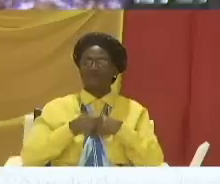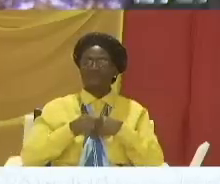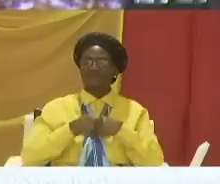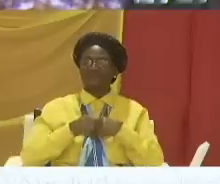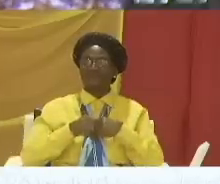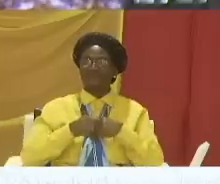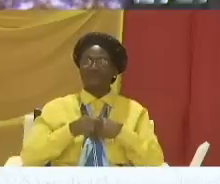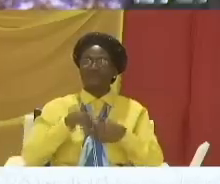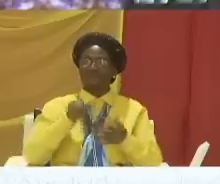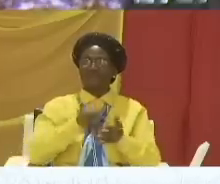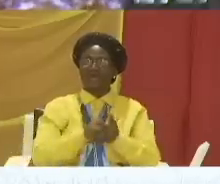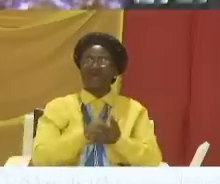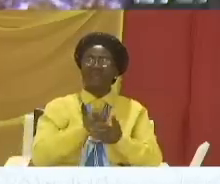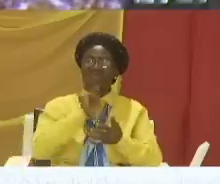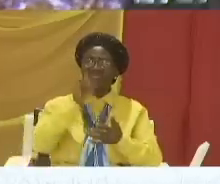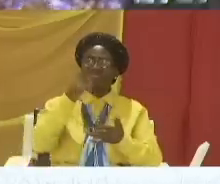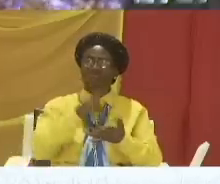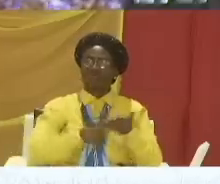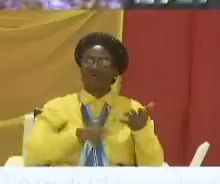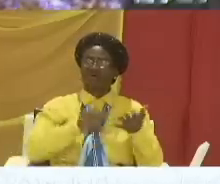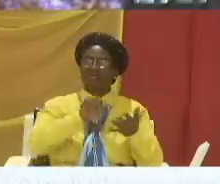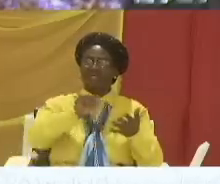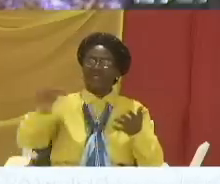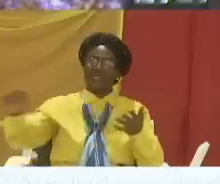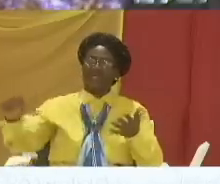That's what a covenant is.